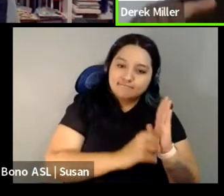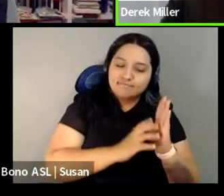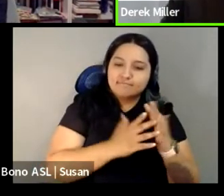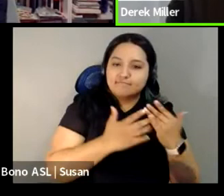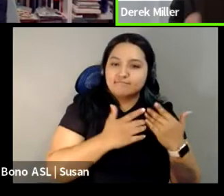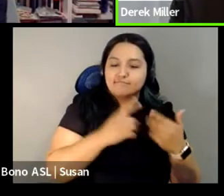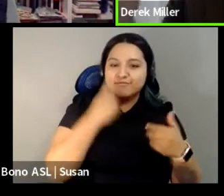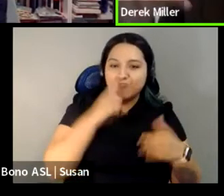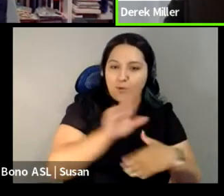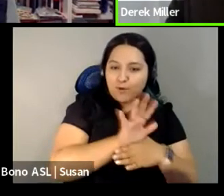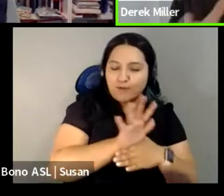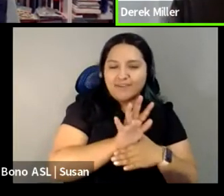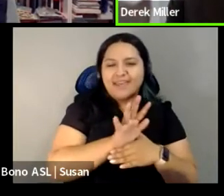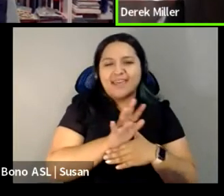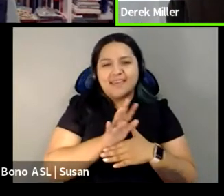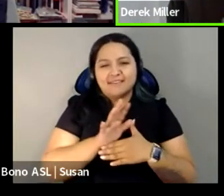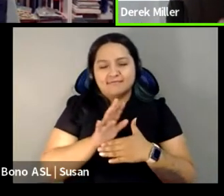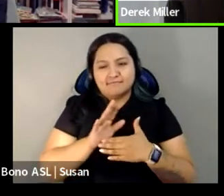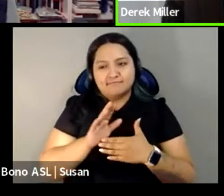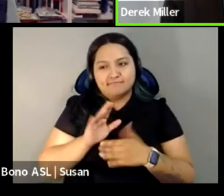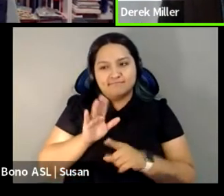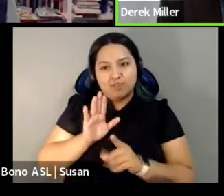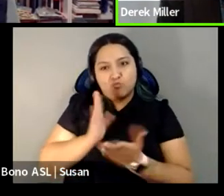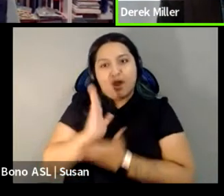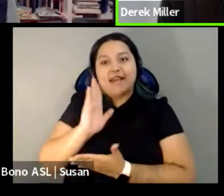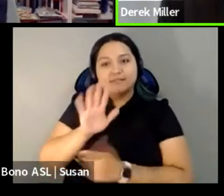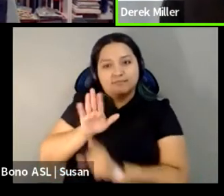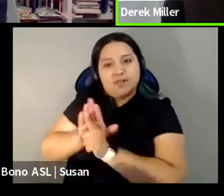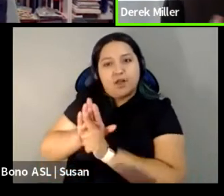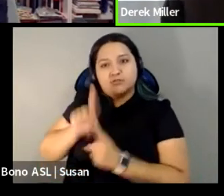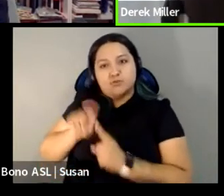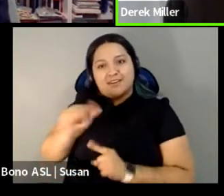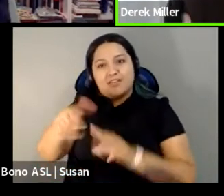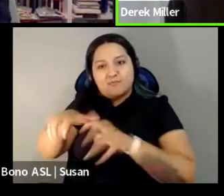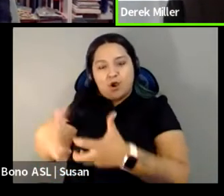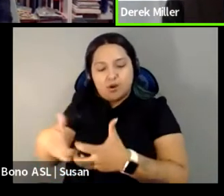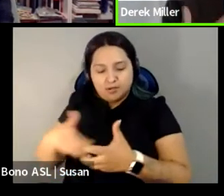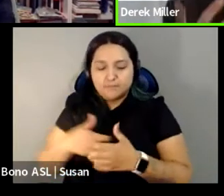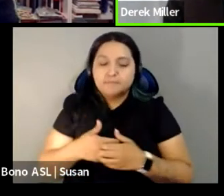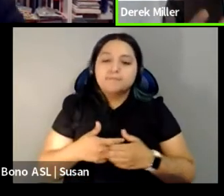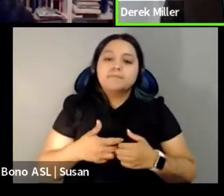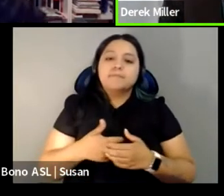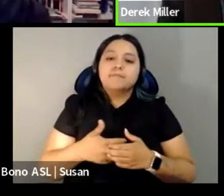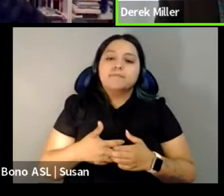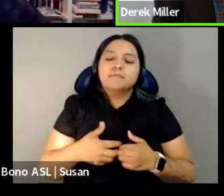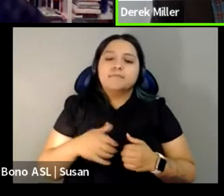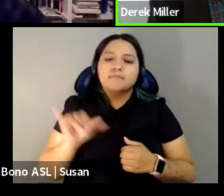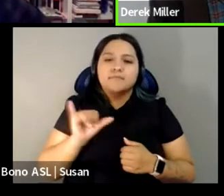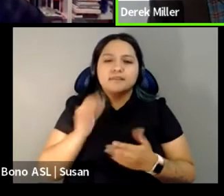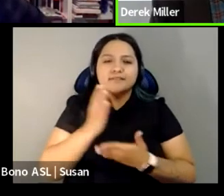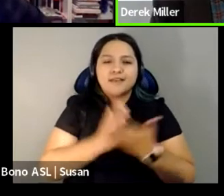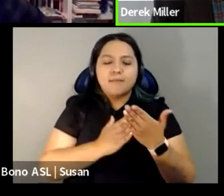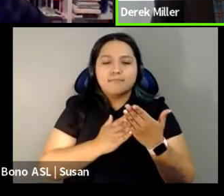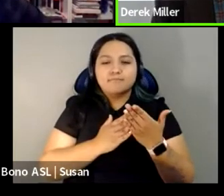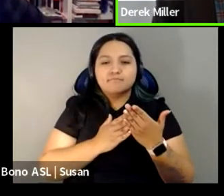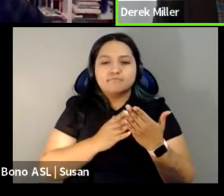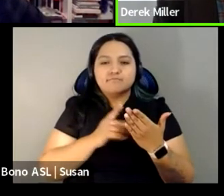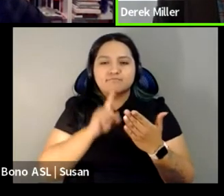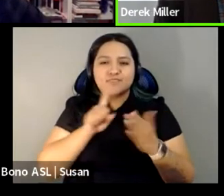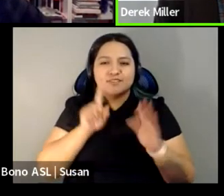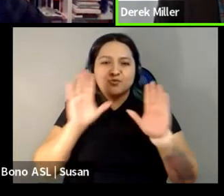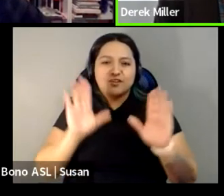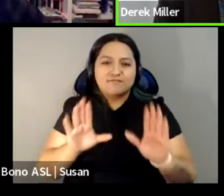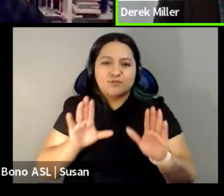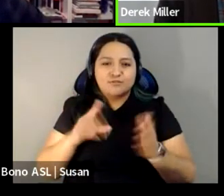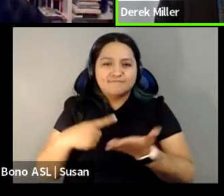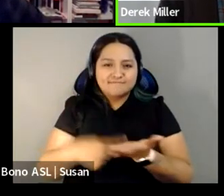different parties come and go in and out of their relationship to a work. And then we also get some wonderful discussion of the tensions between